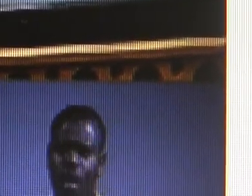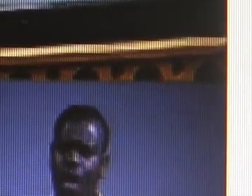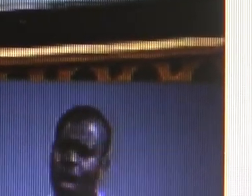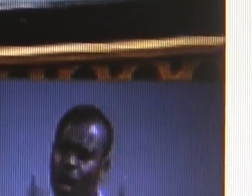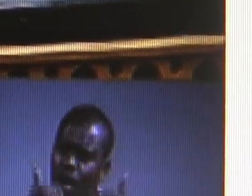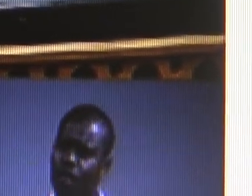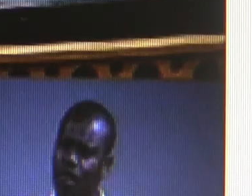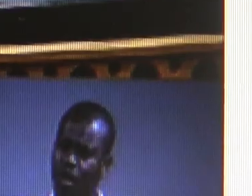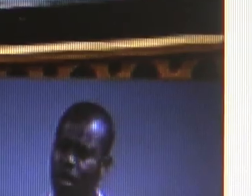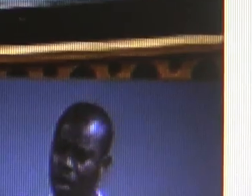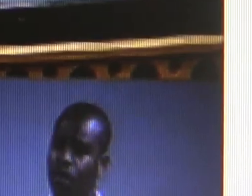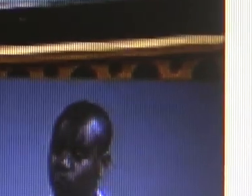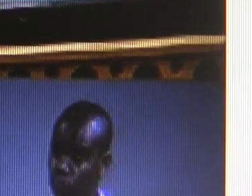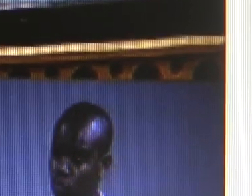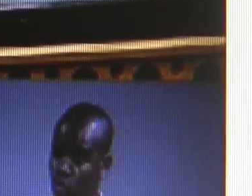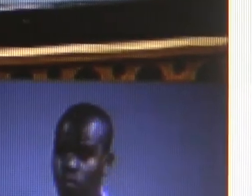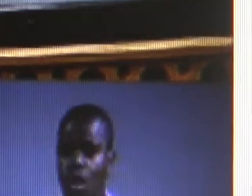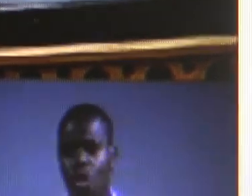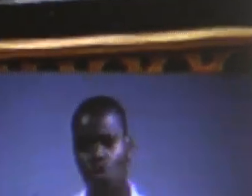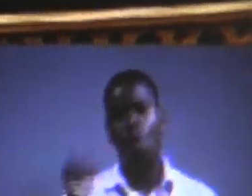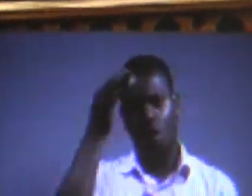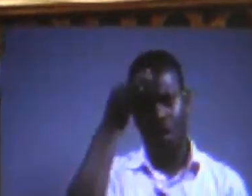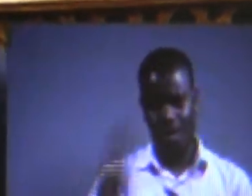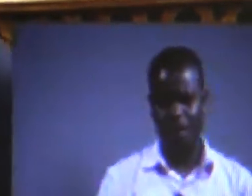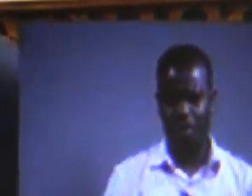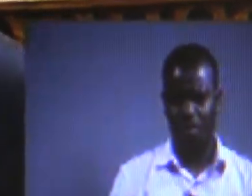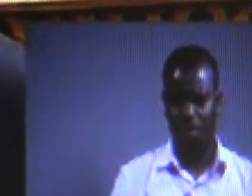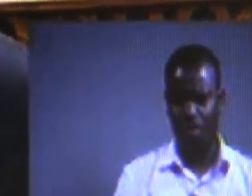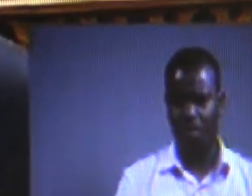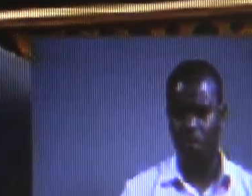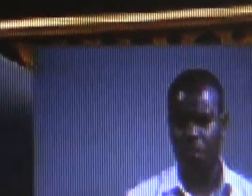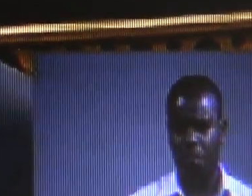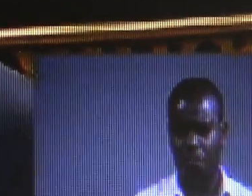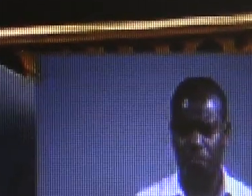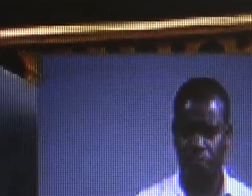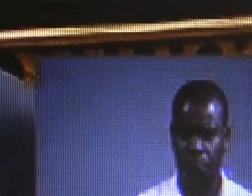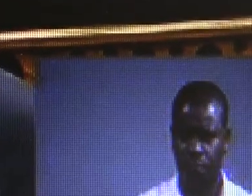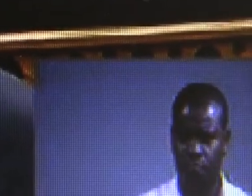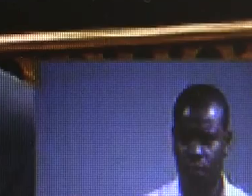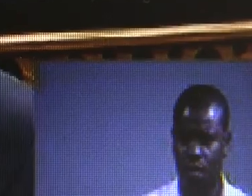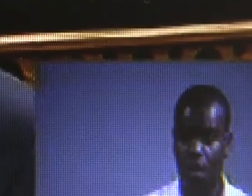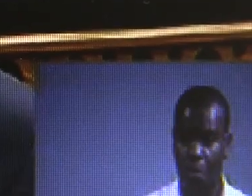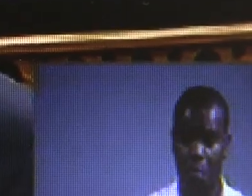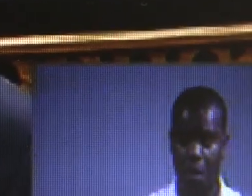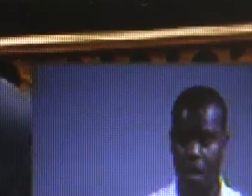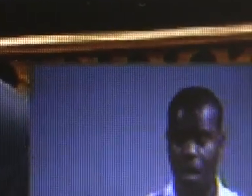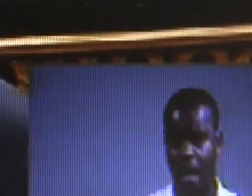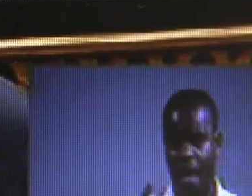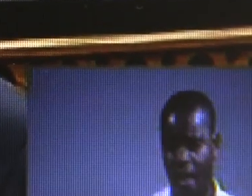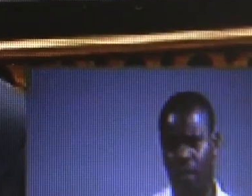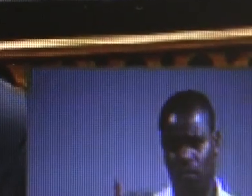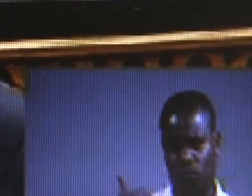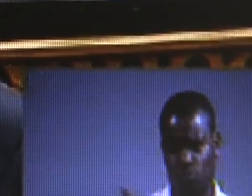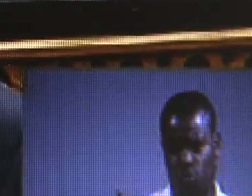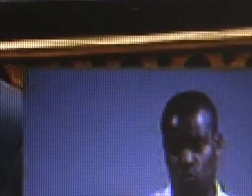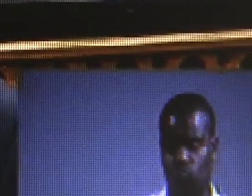your government, and anyone who rules the country bears the incredible burden of transforming South